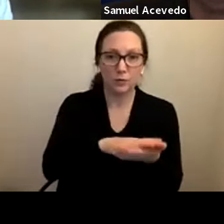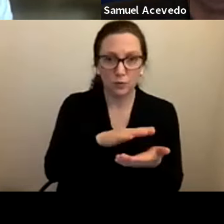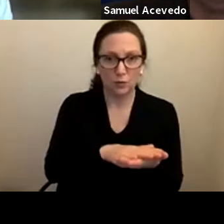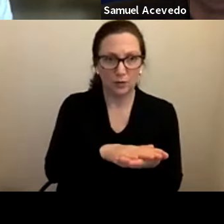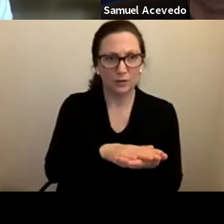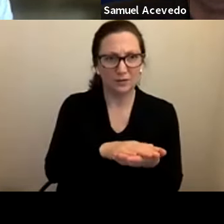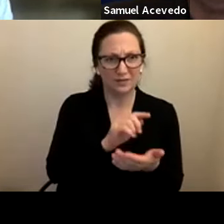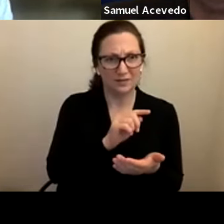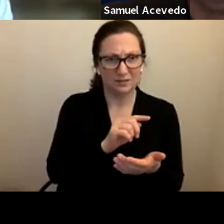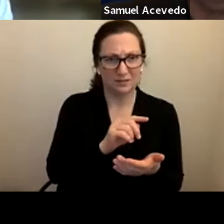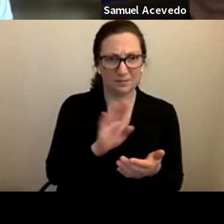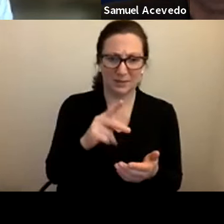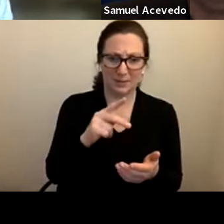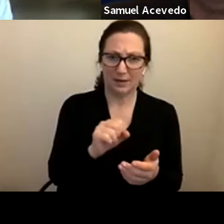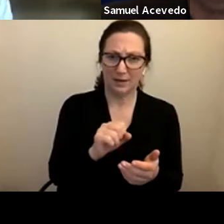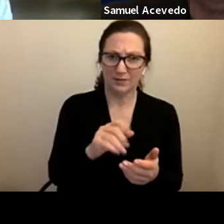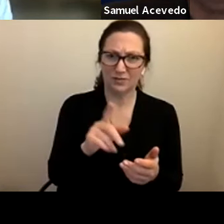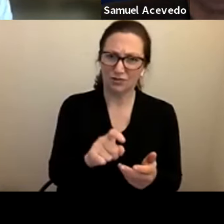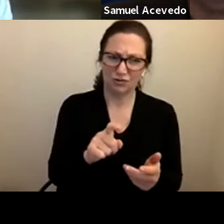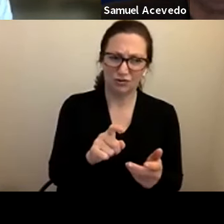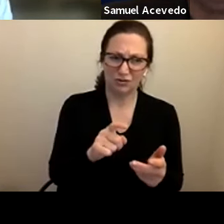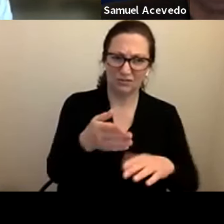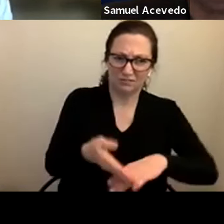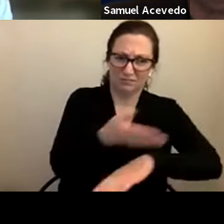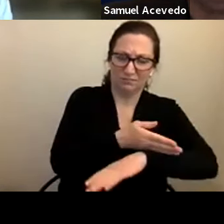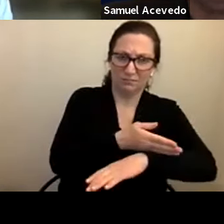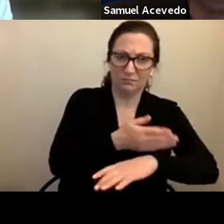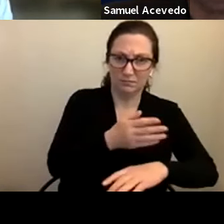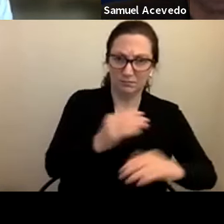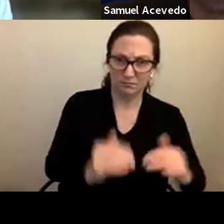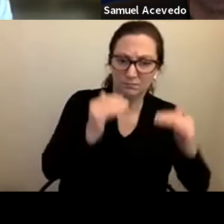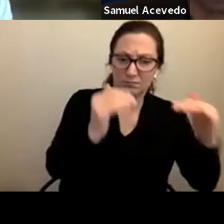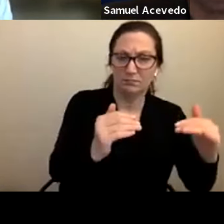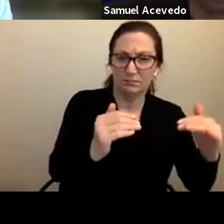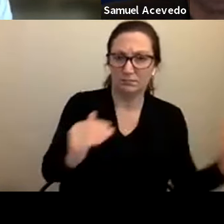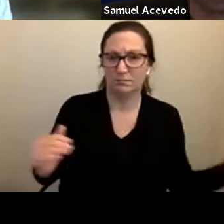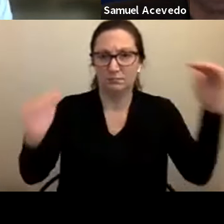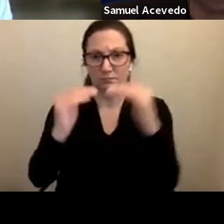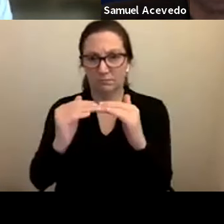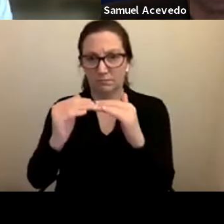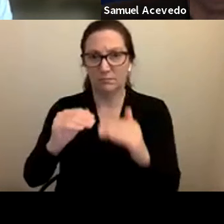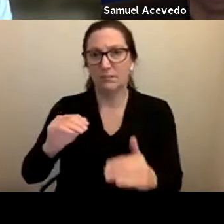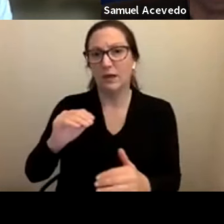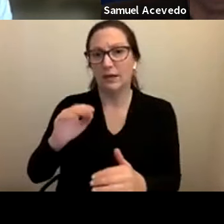par with the exam schools in terms of outcomes.